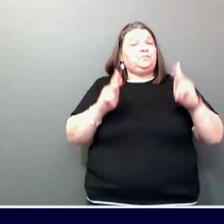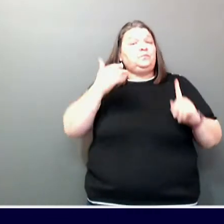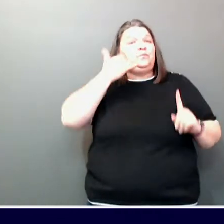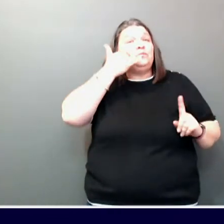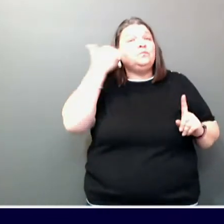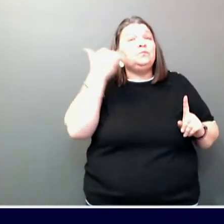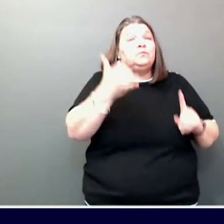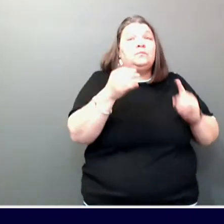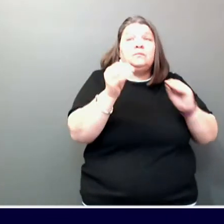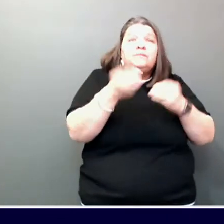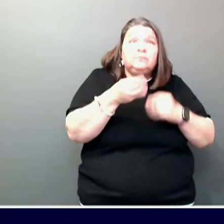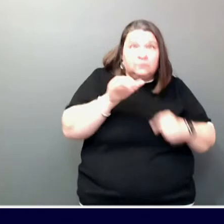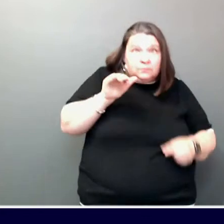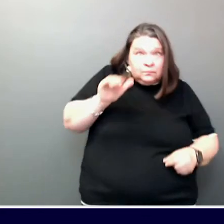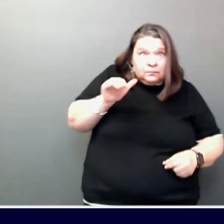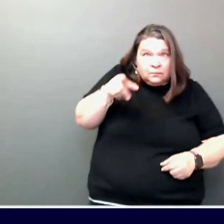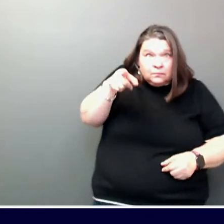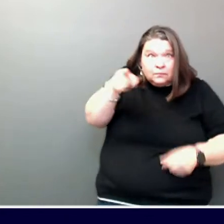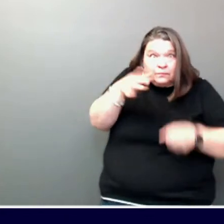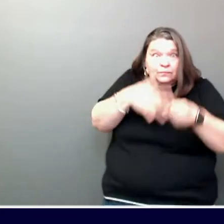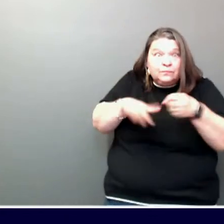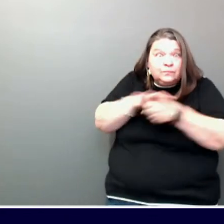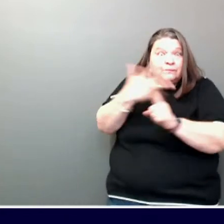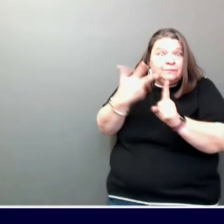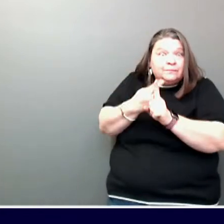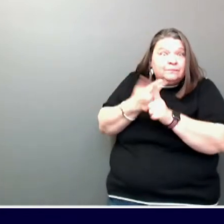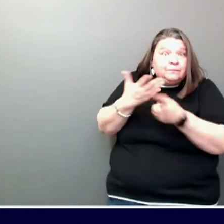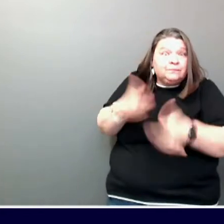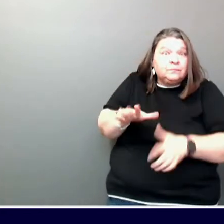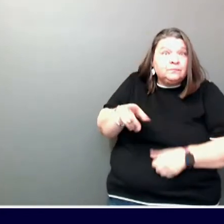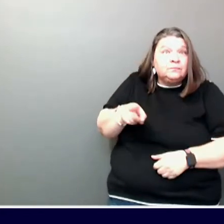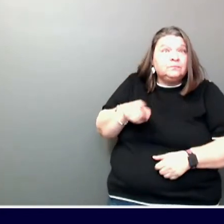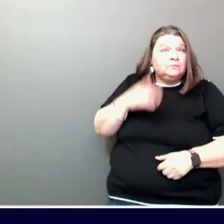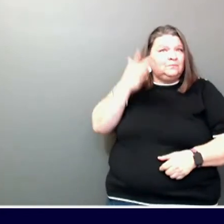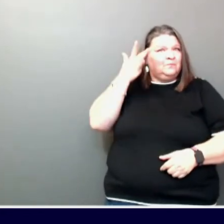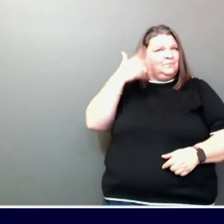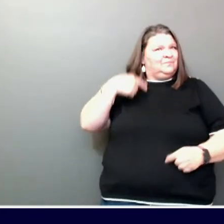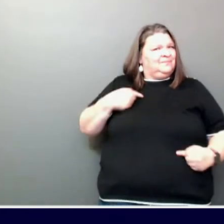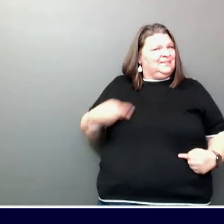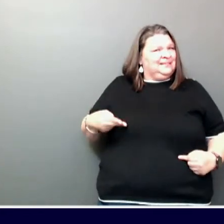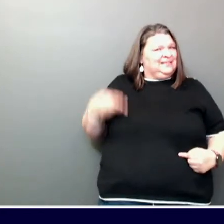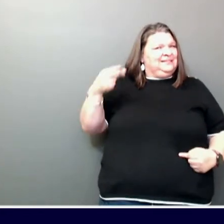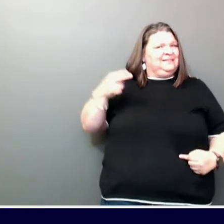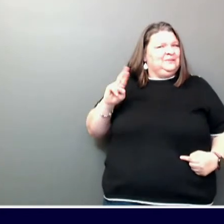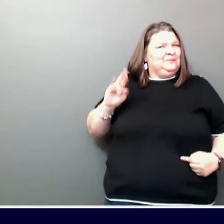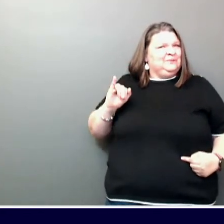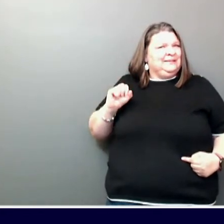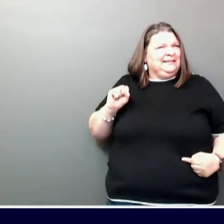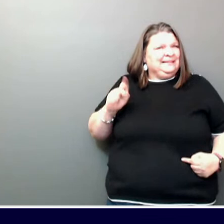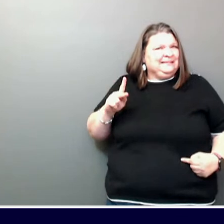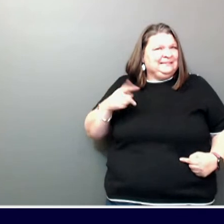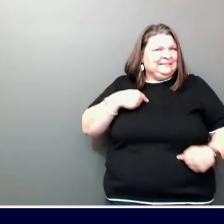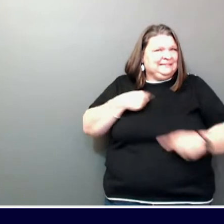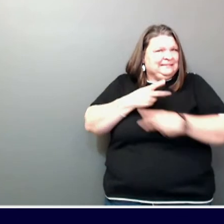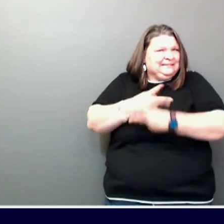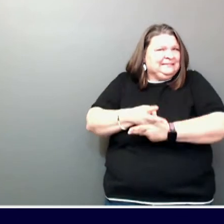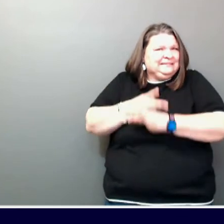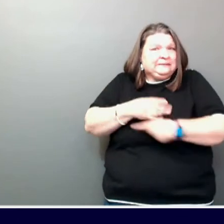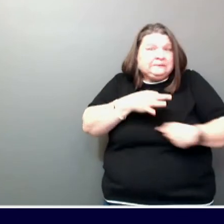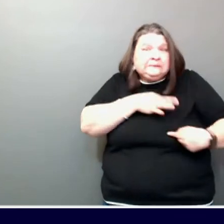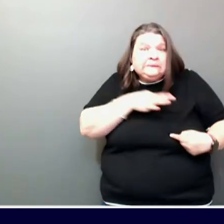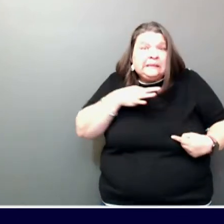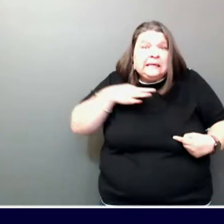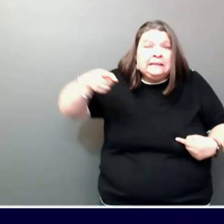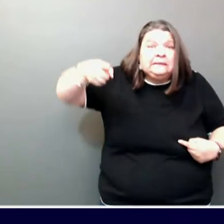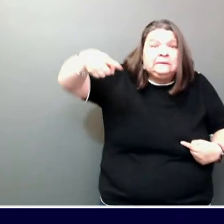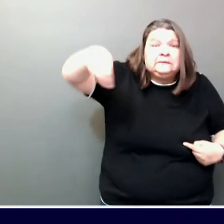being very cautious because they are at higher risk, have asked, are all of your staff vaccinated? And they've been told,